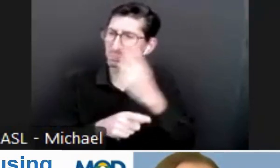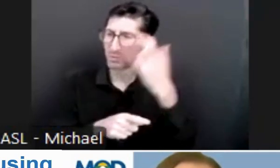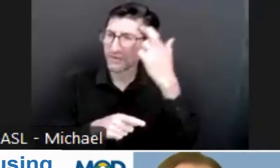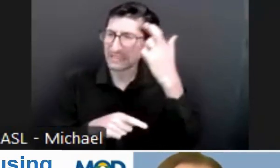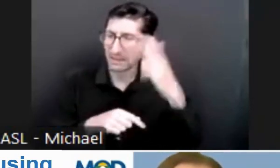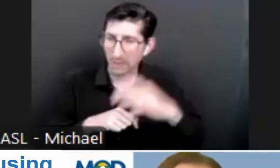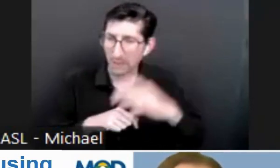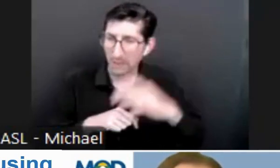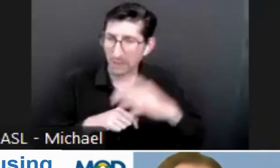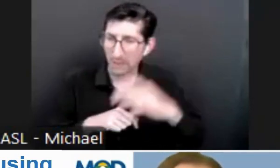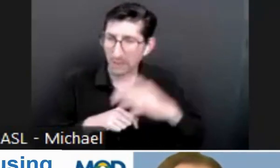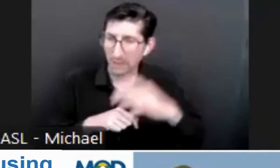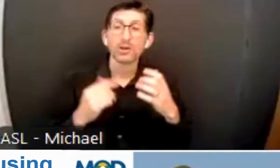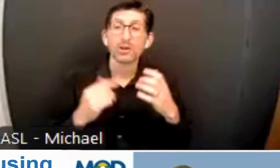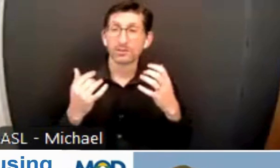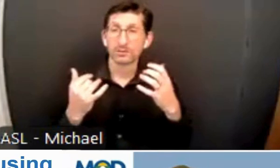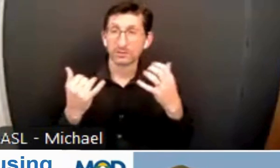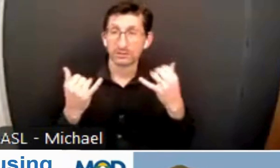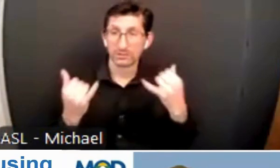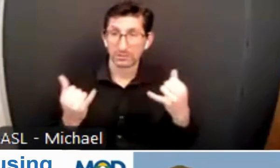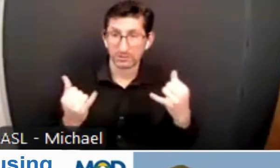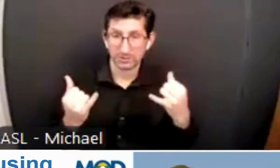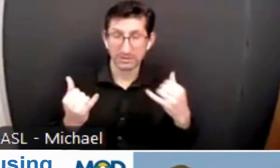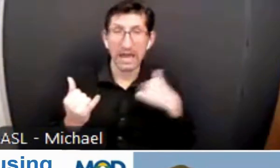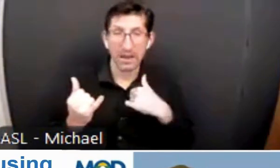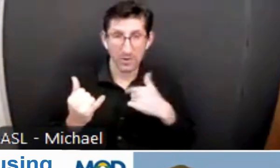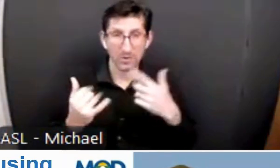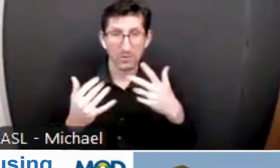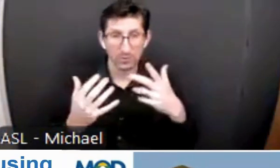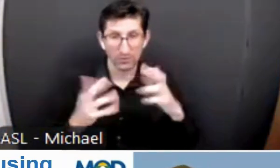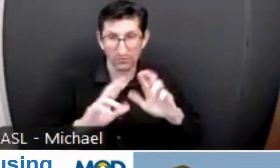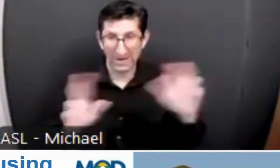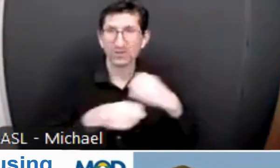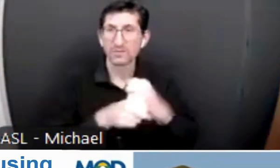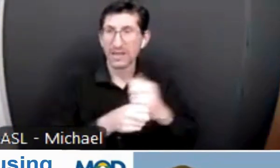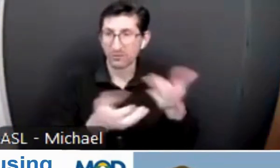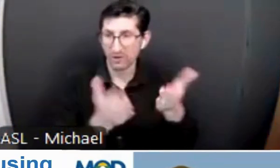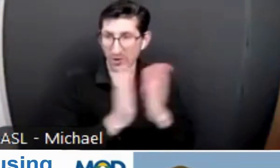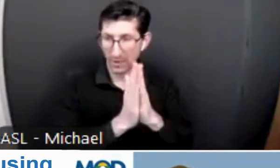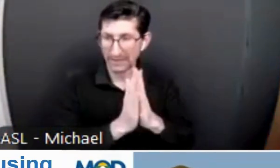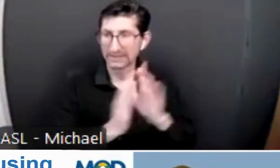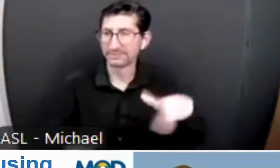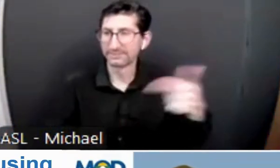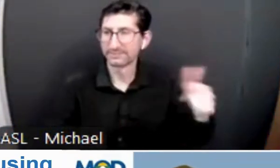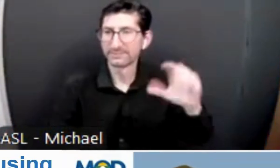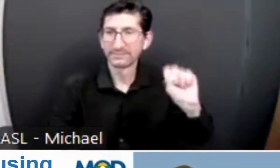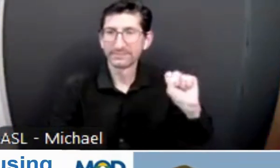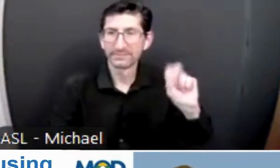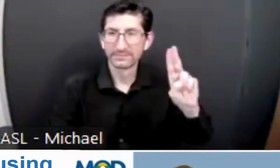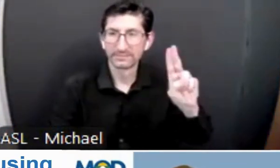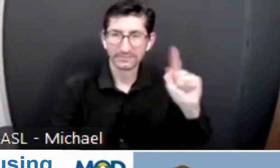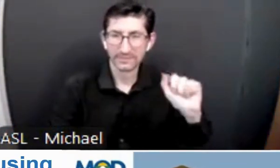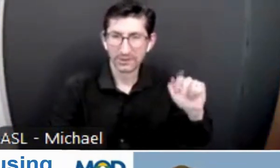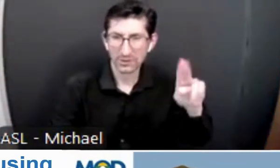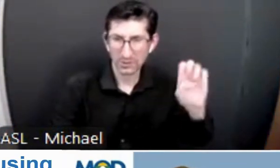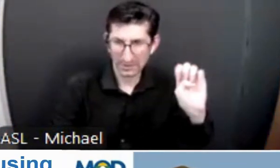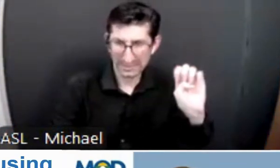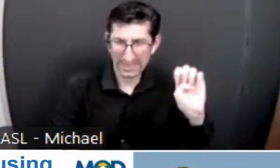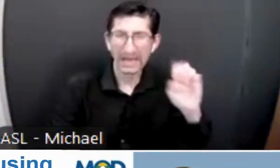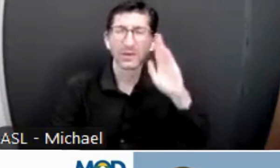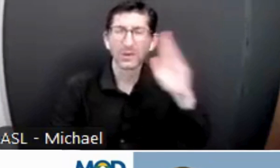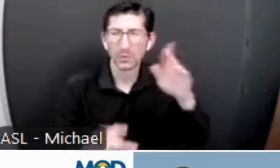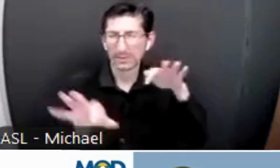an accommodation or modification request, let's pass to Suzanne to discuss considering our